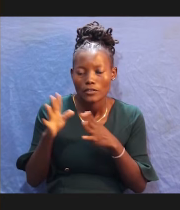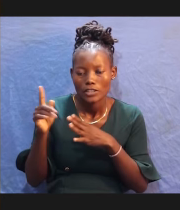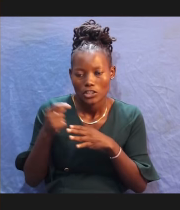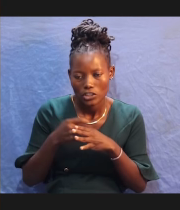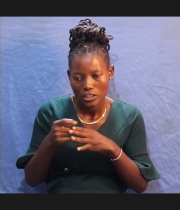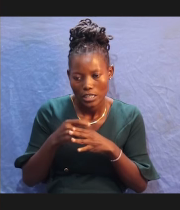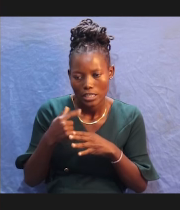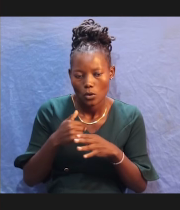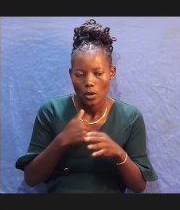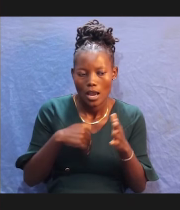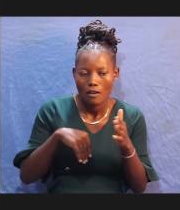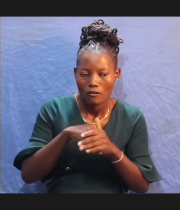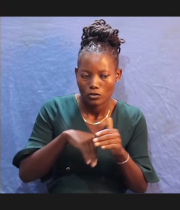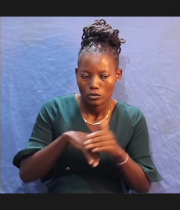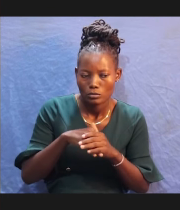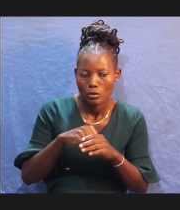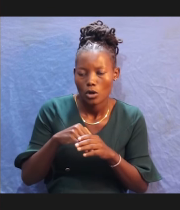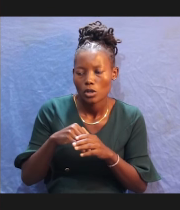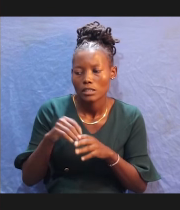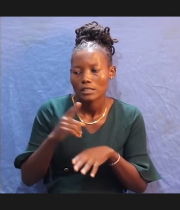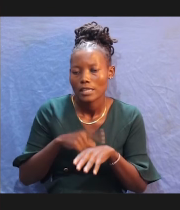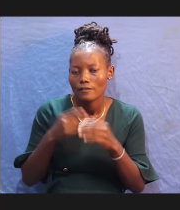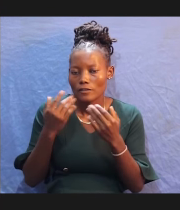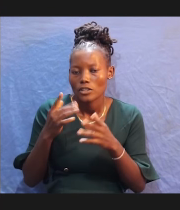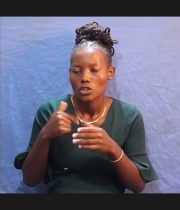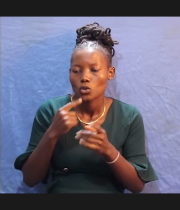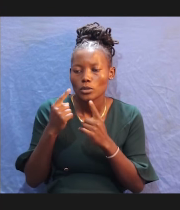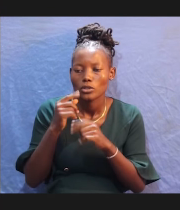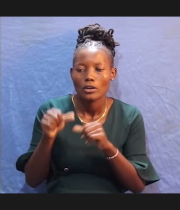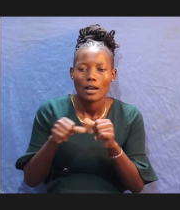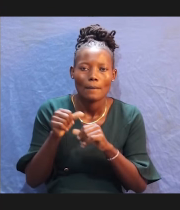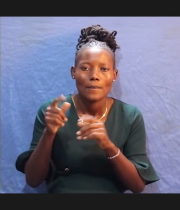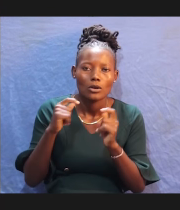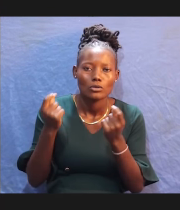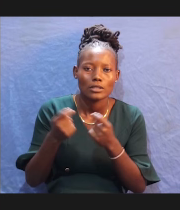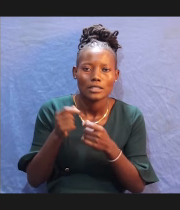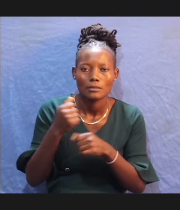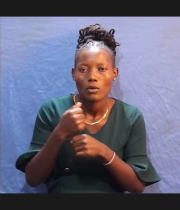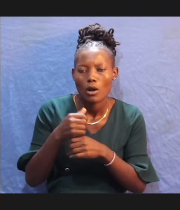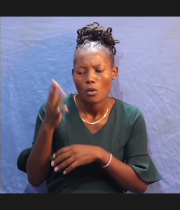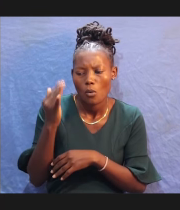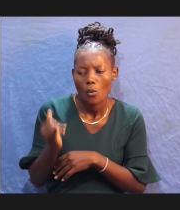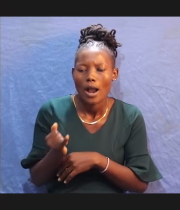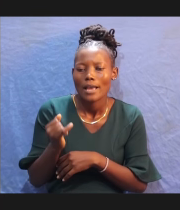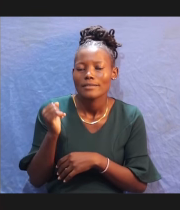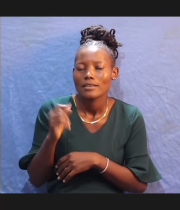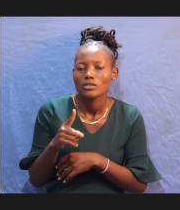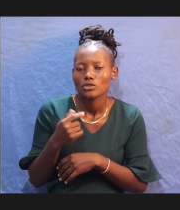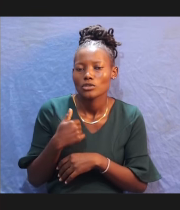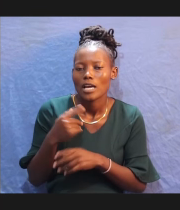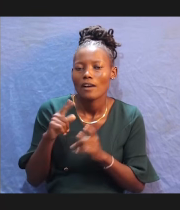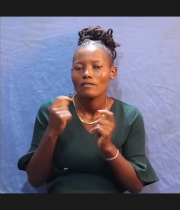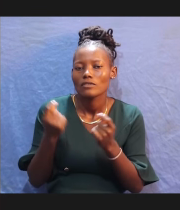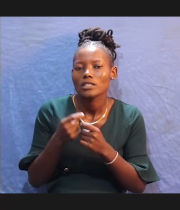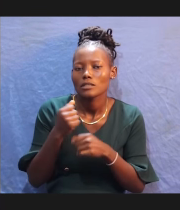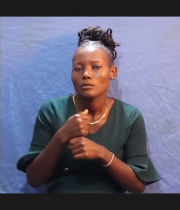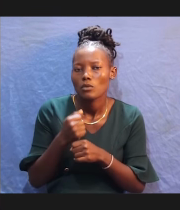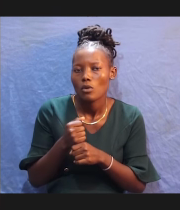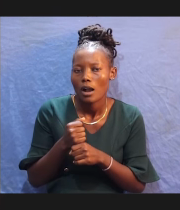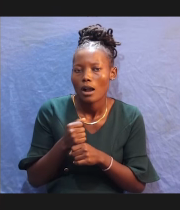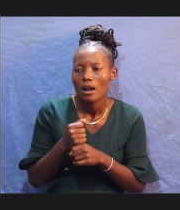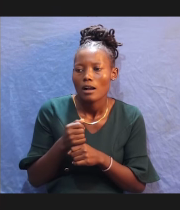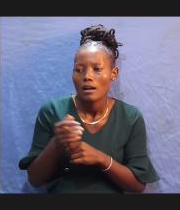example, we have football, and at the end of the session, we talk about teamwork. So we talk about why do they need, but in a more simple words, okay?